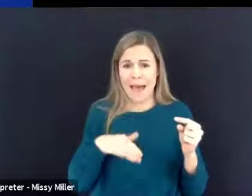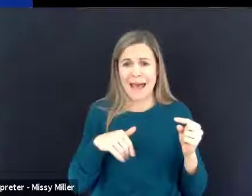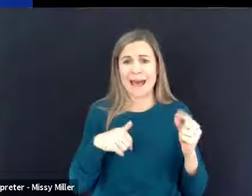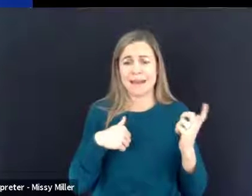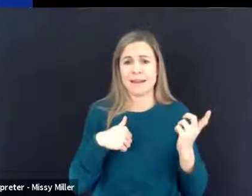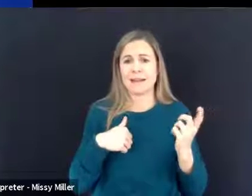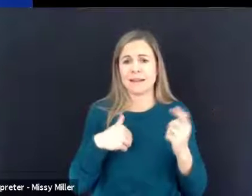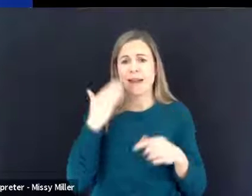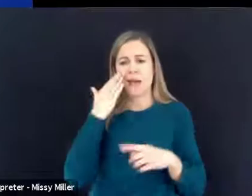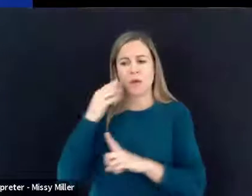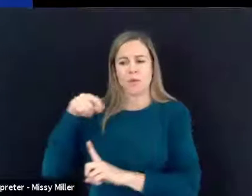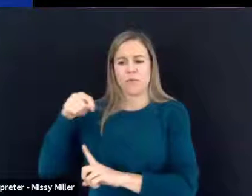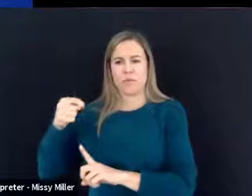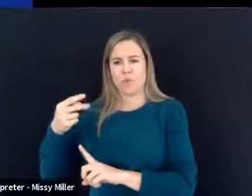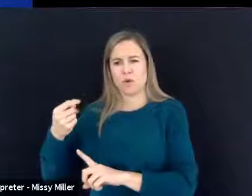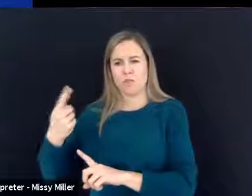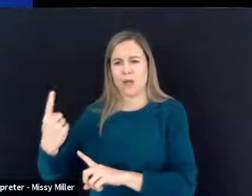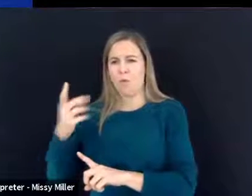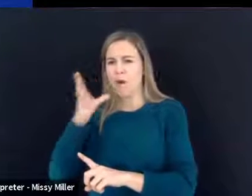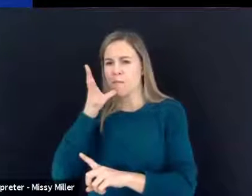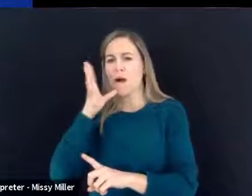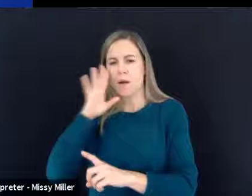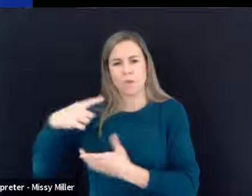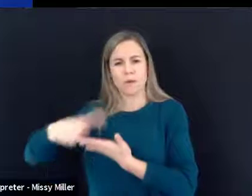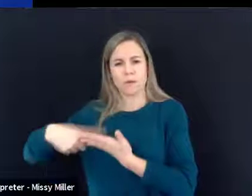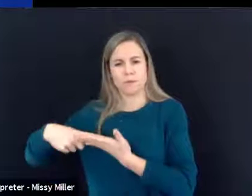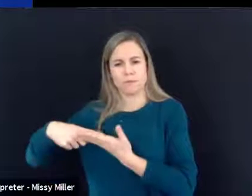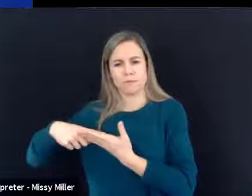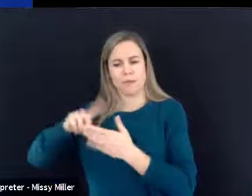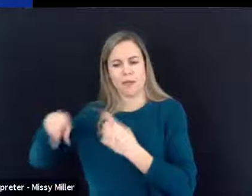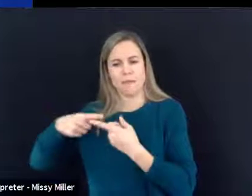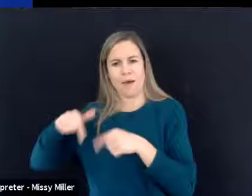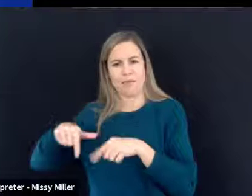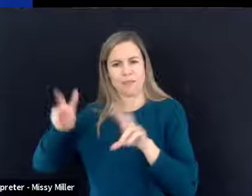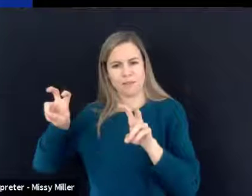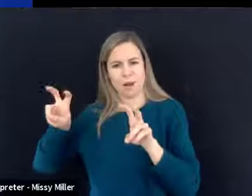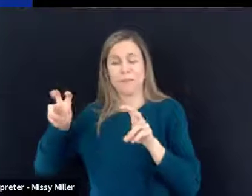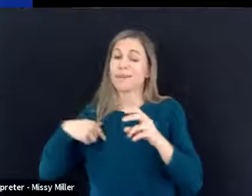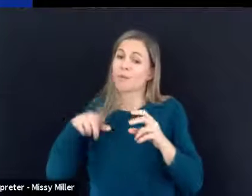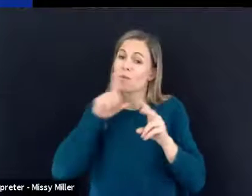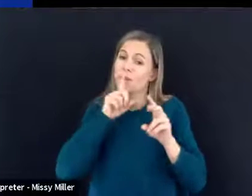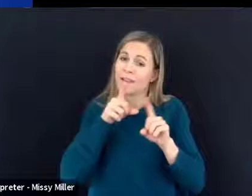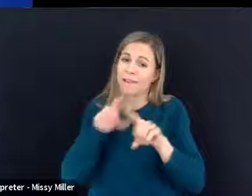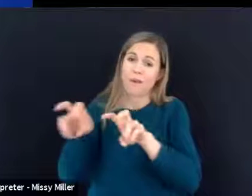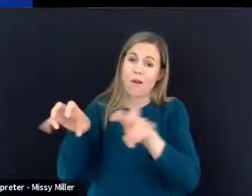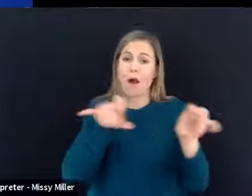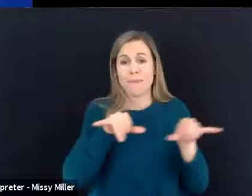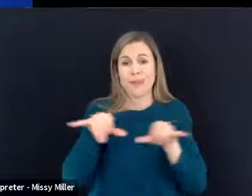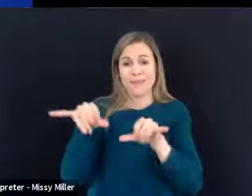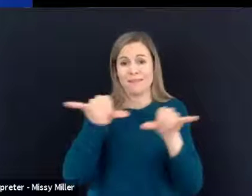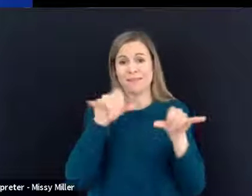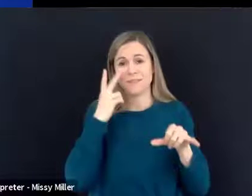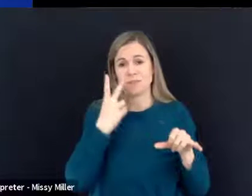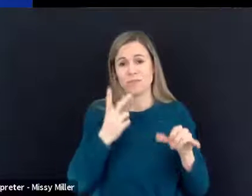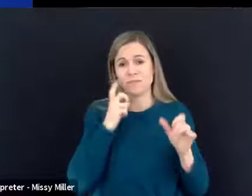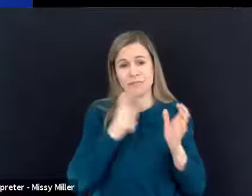one of the moms on Thursday is going to talk about this. It's not uncommon at all.